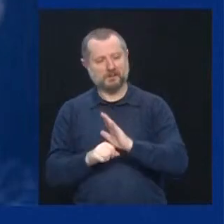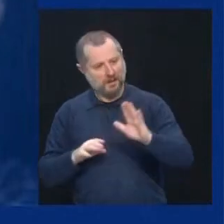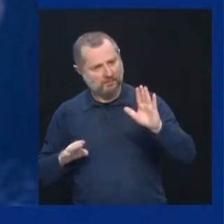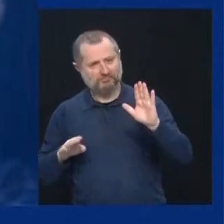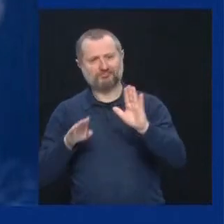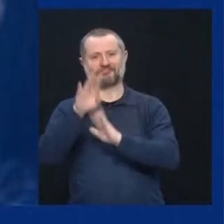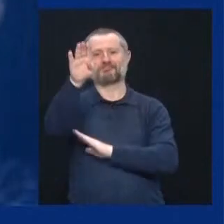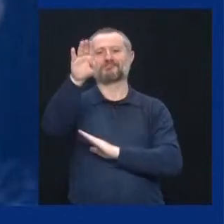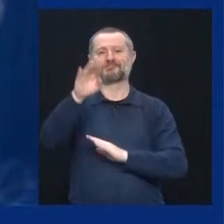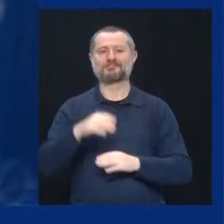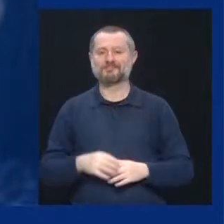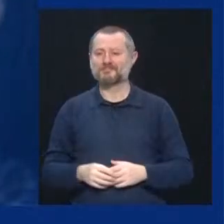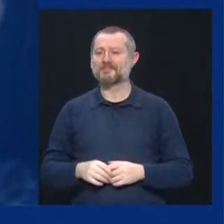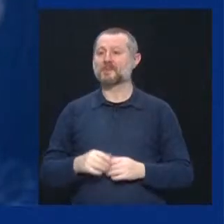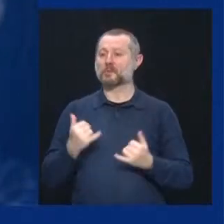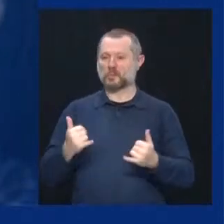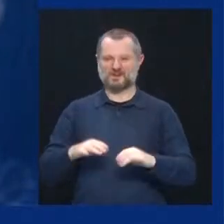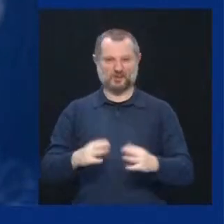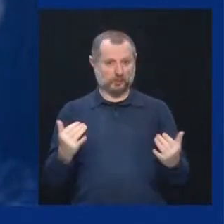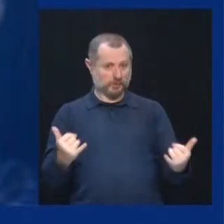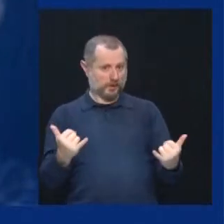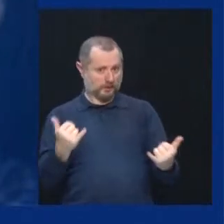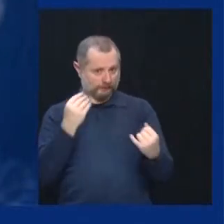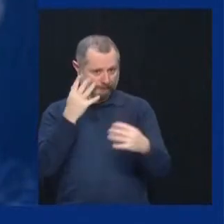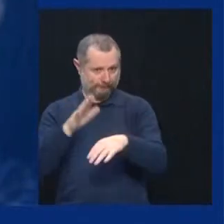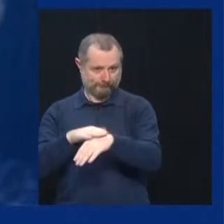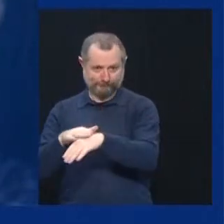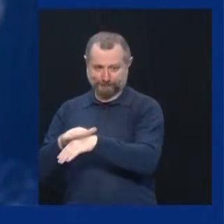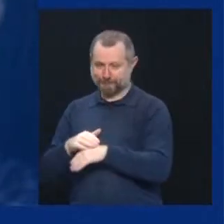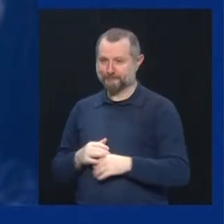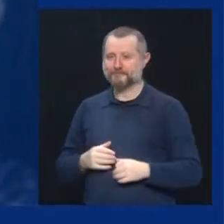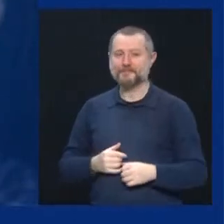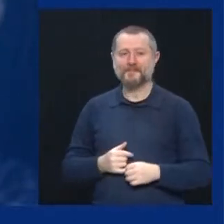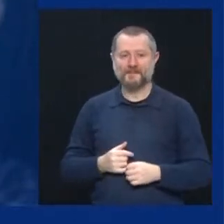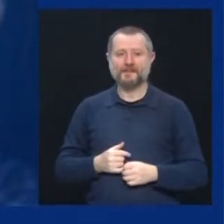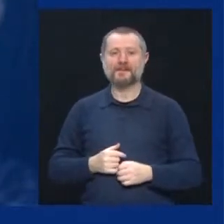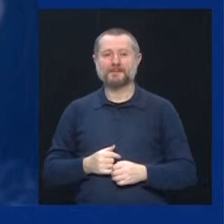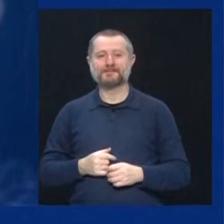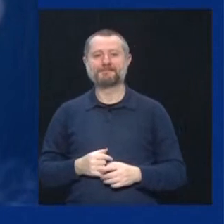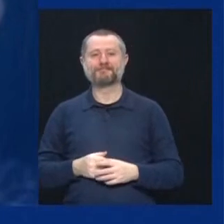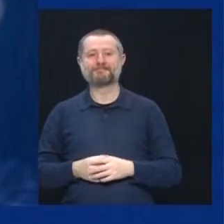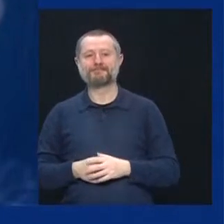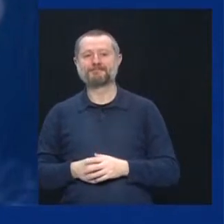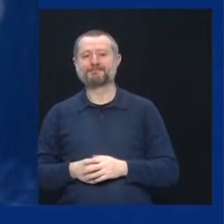And again, those sites open today. And it will